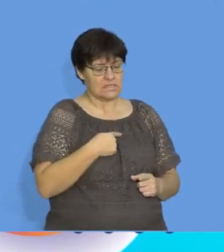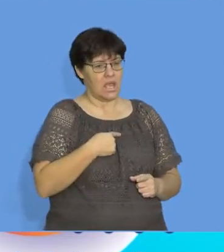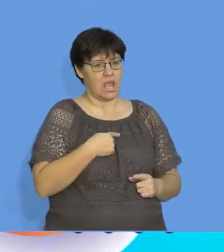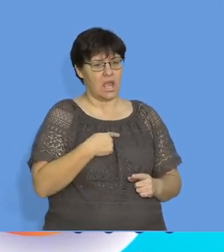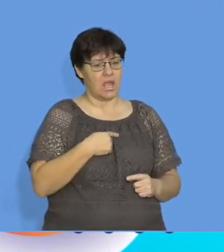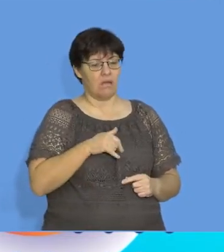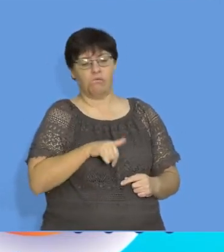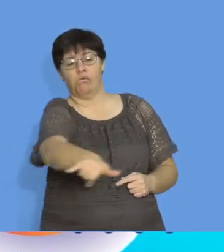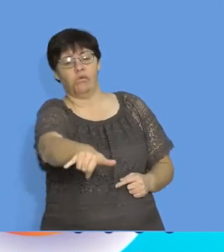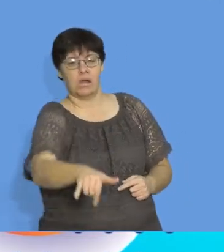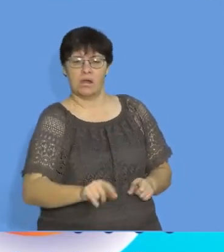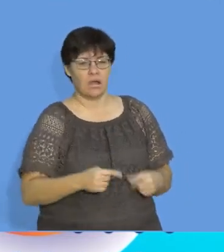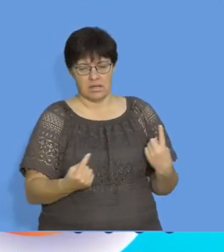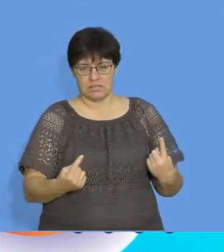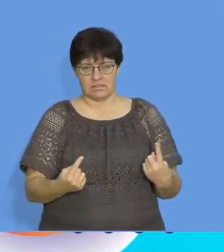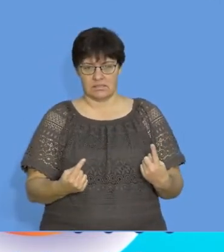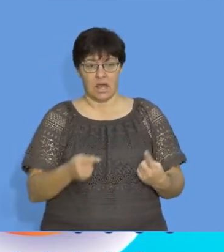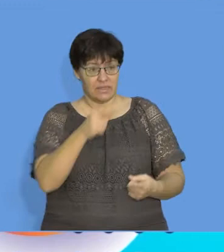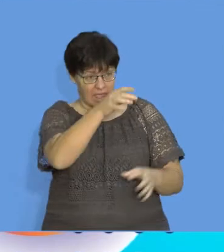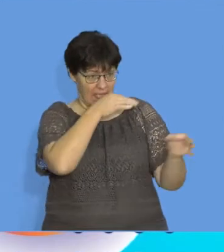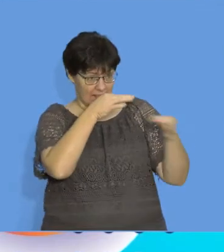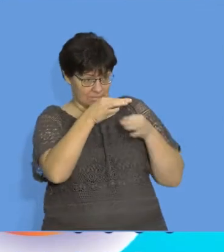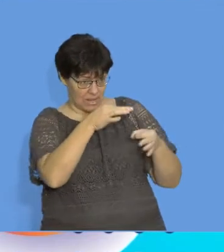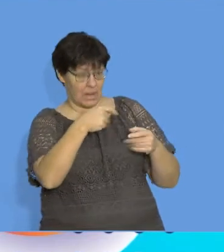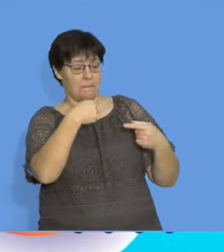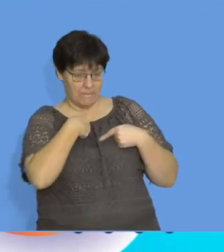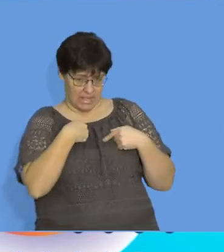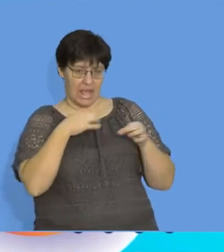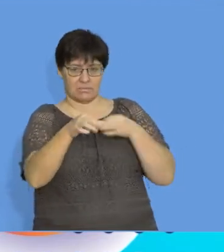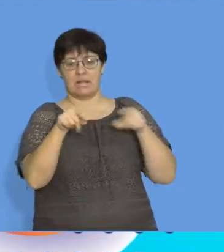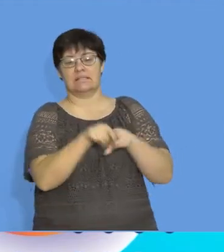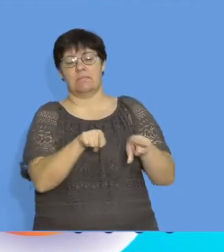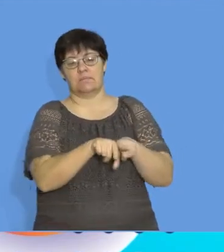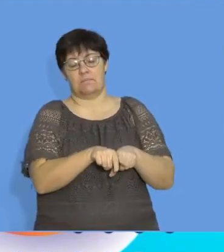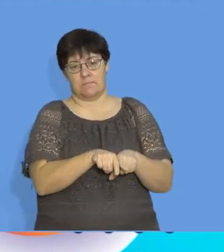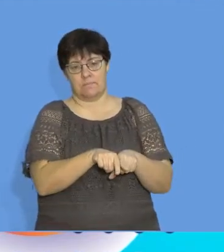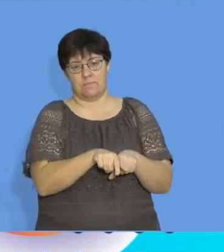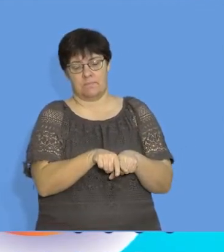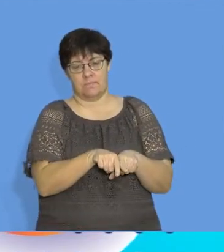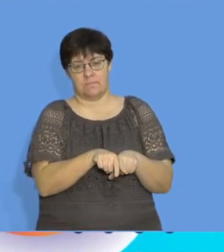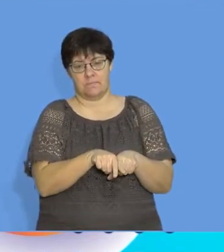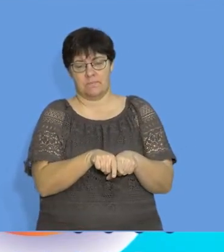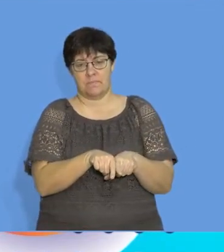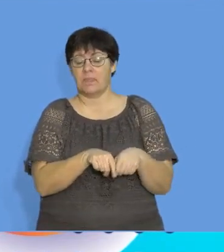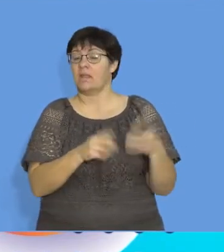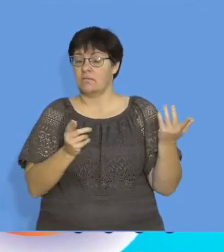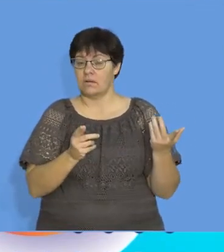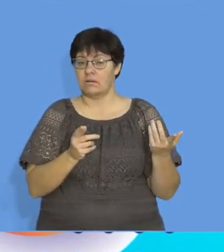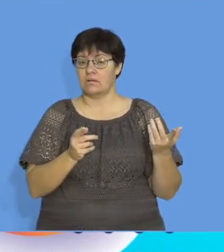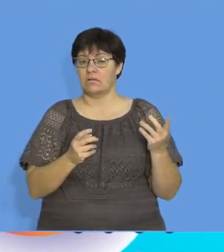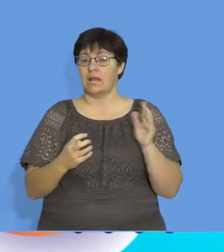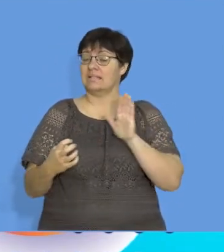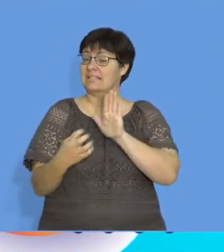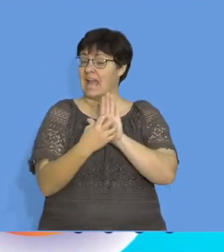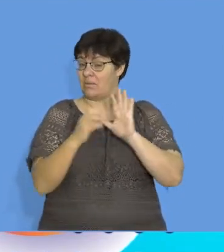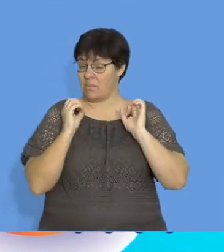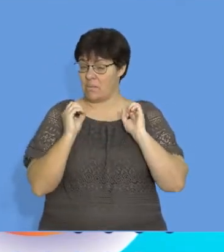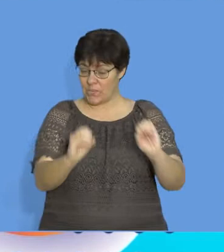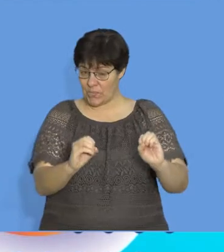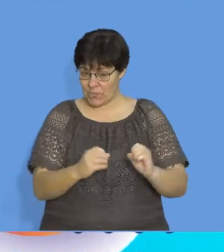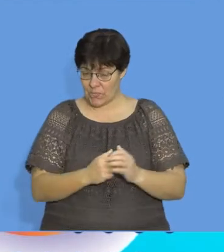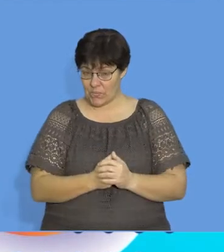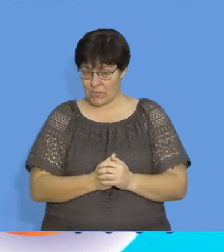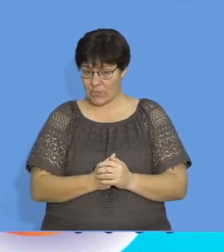they describe direction is how I describe the direction. And particularly when there's no diagram,